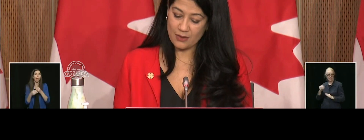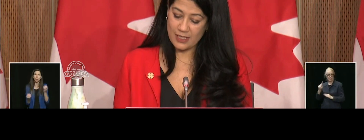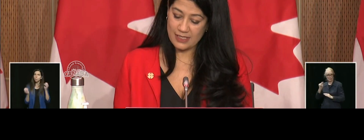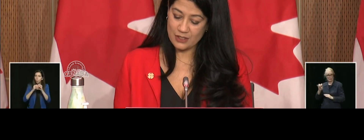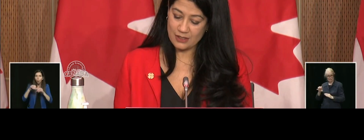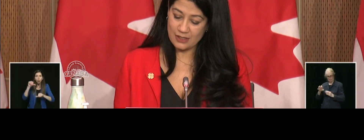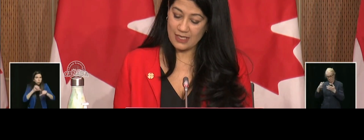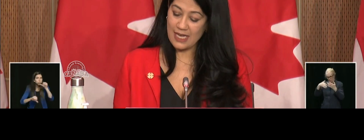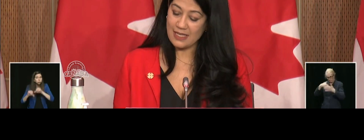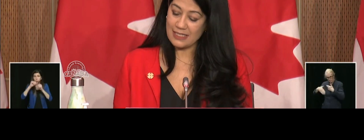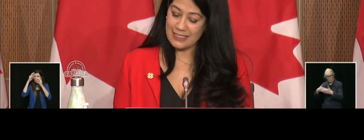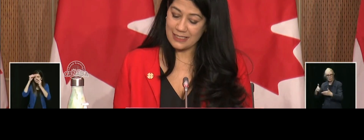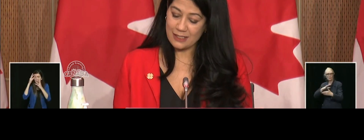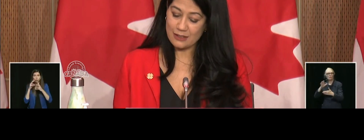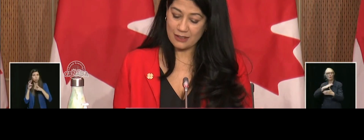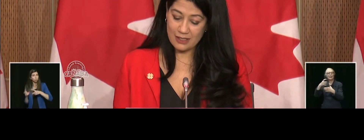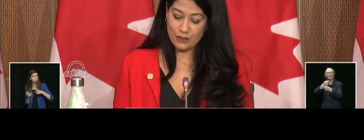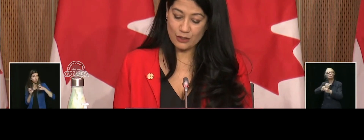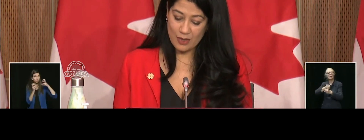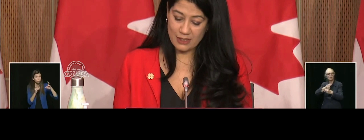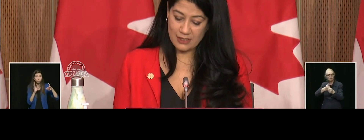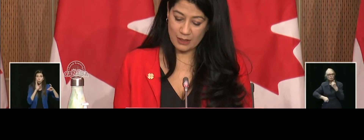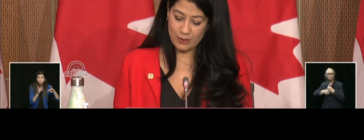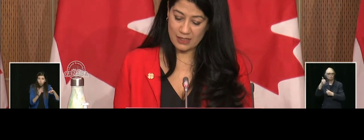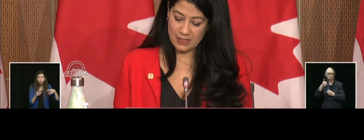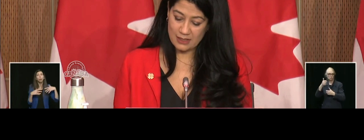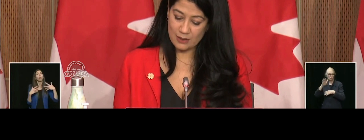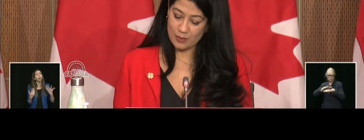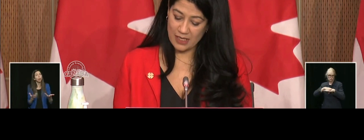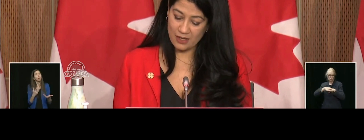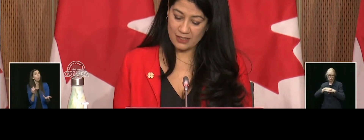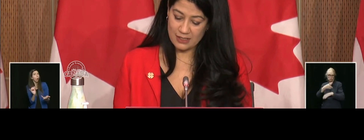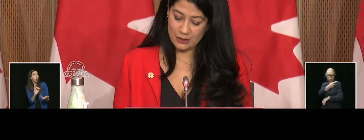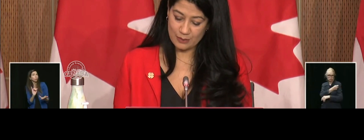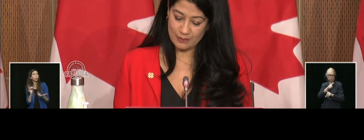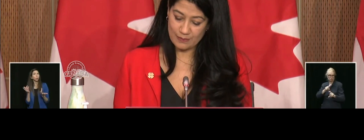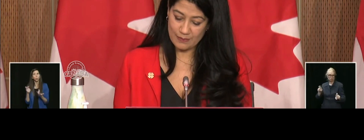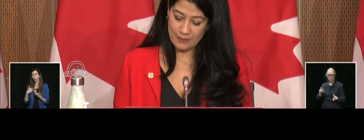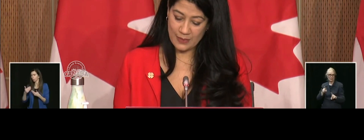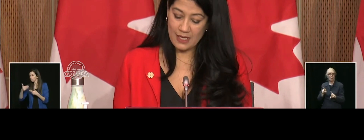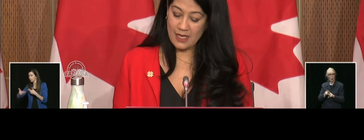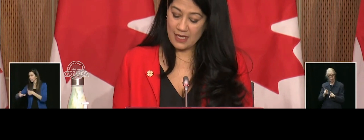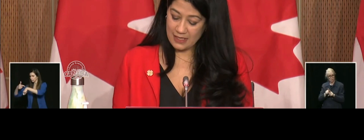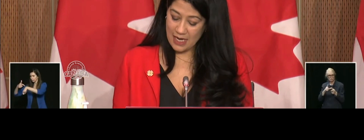the authorization and then the detailed clinical trial data we assessed when making our decision.